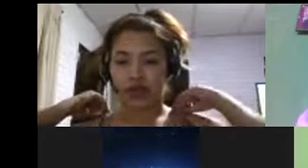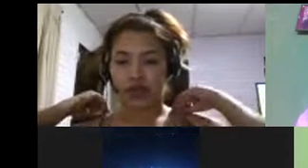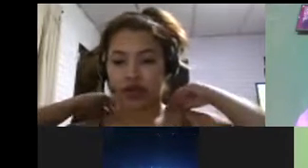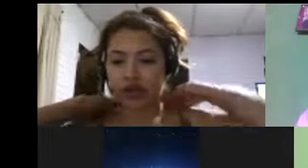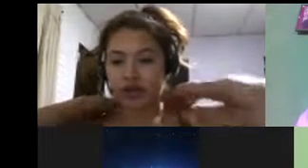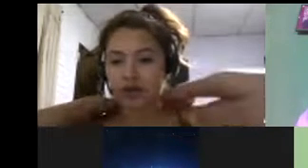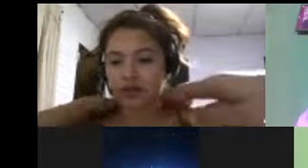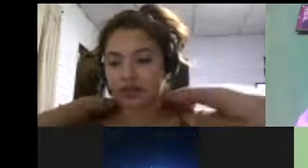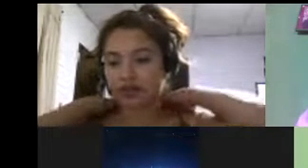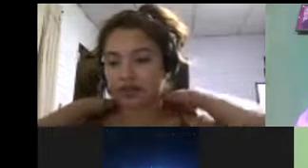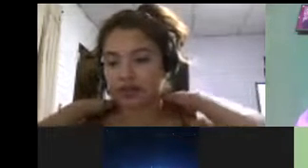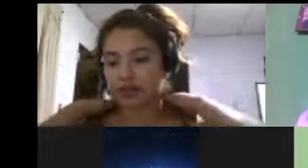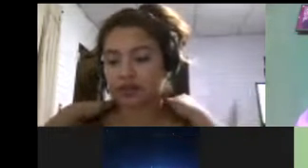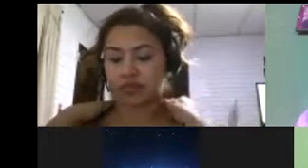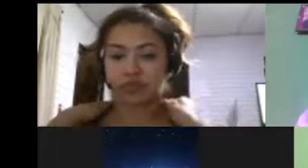name. Dígalo.